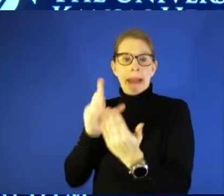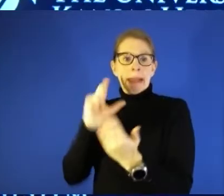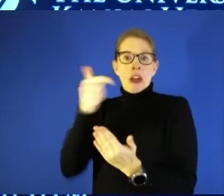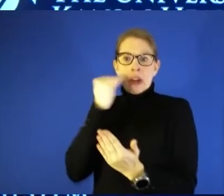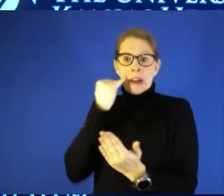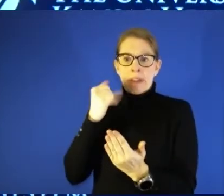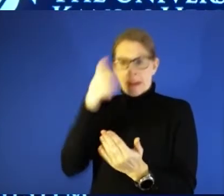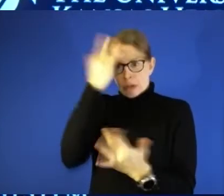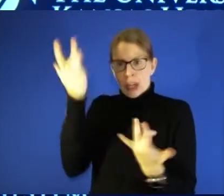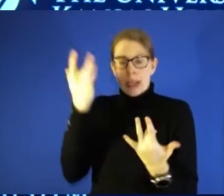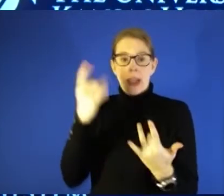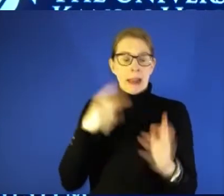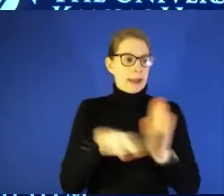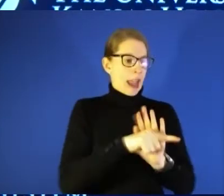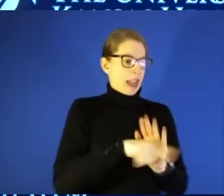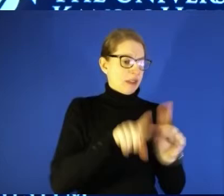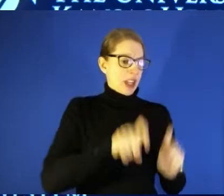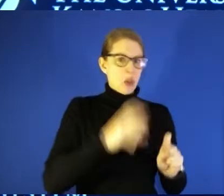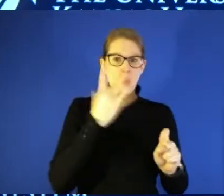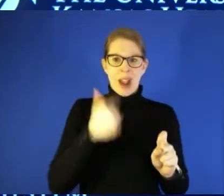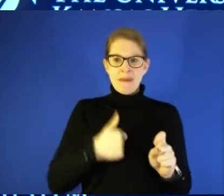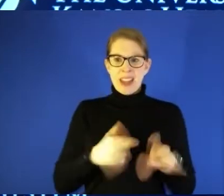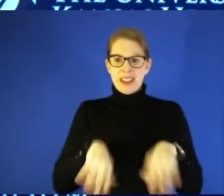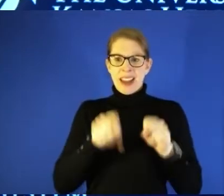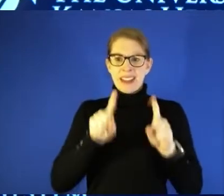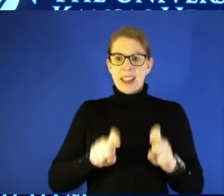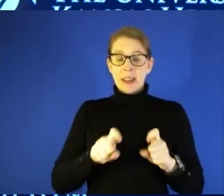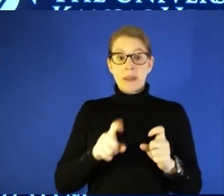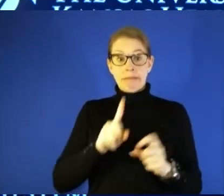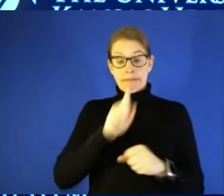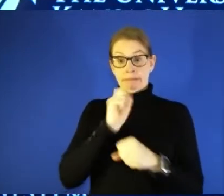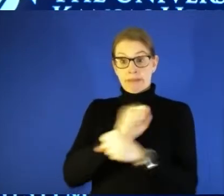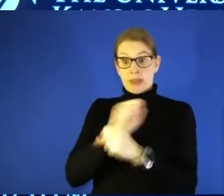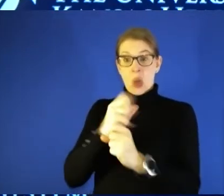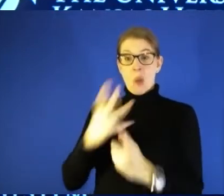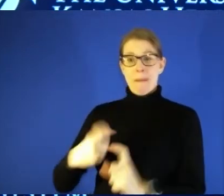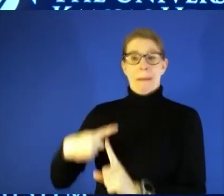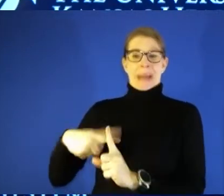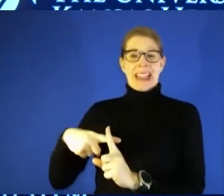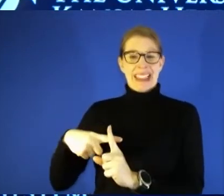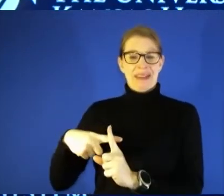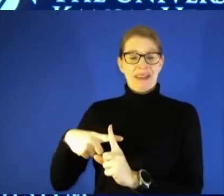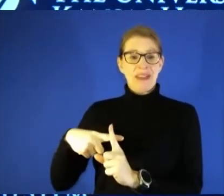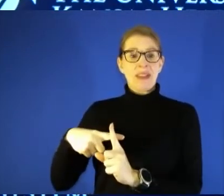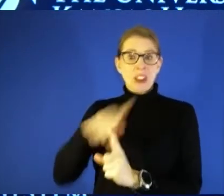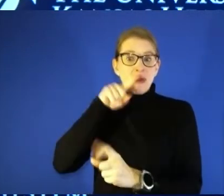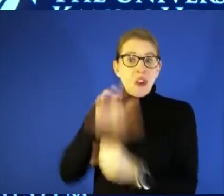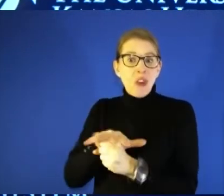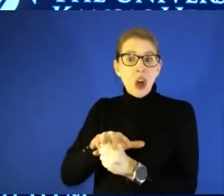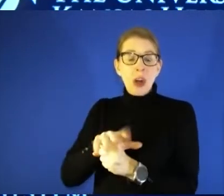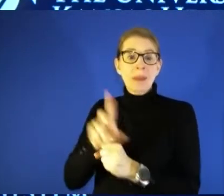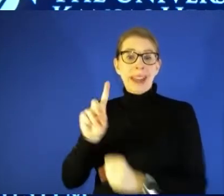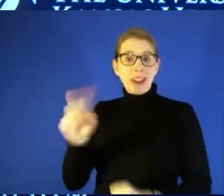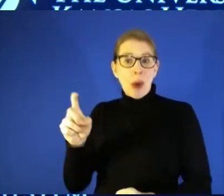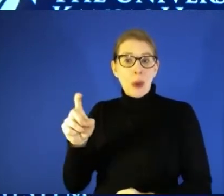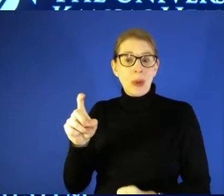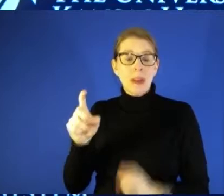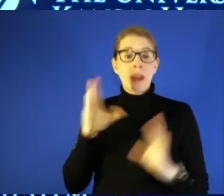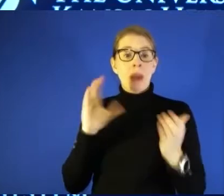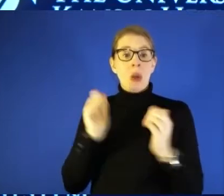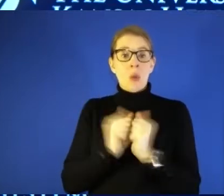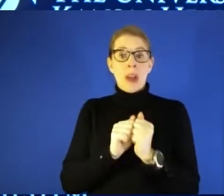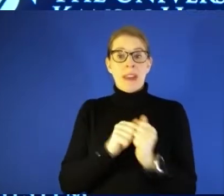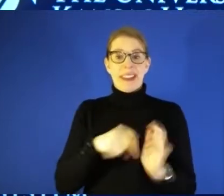means nothing, then why did I just take the test? And it's like, well, you're really looking for that positive to confirm your diagnosis versus the